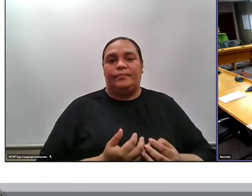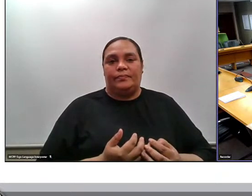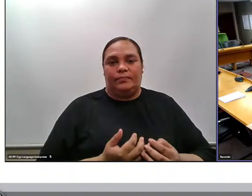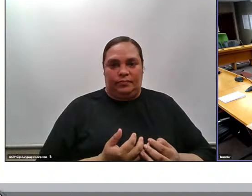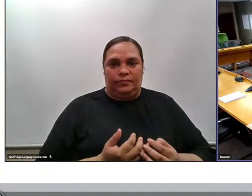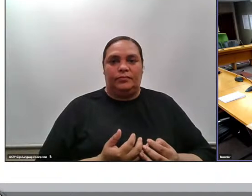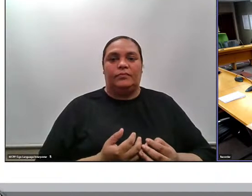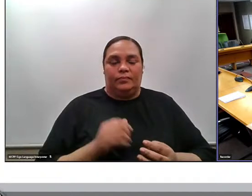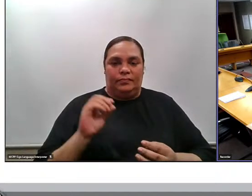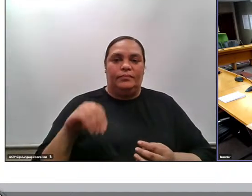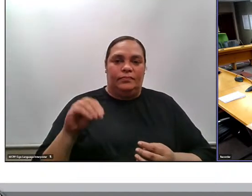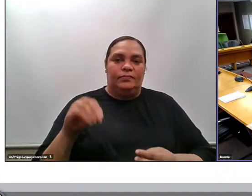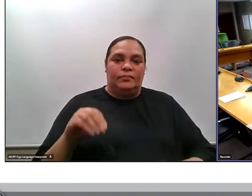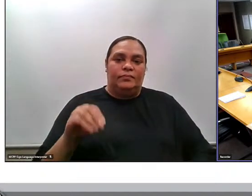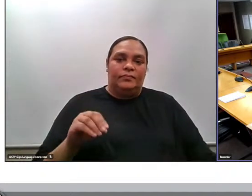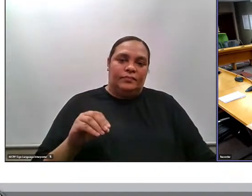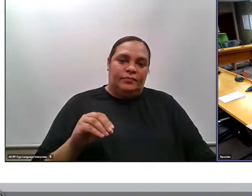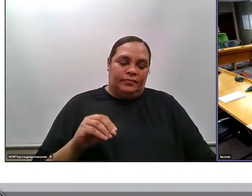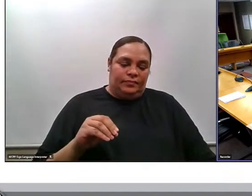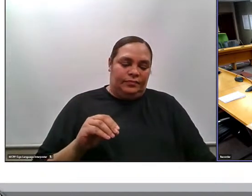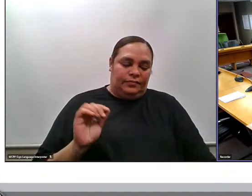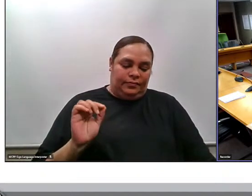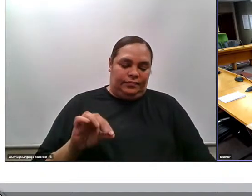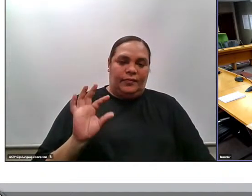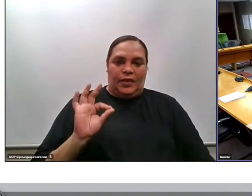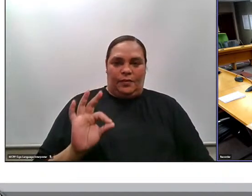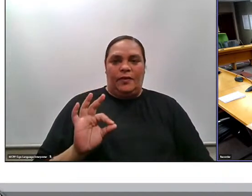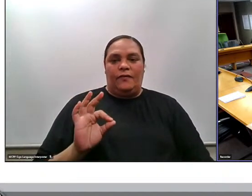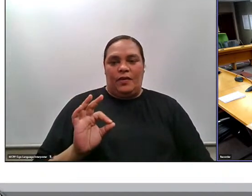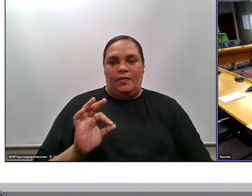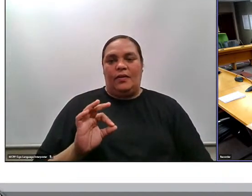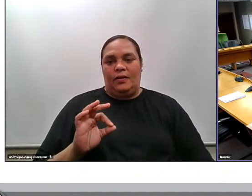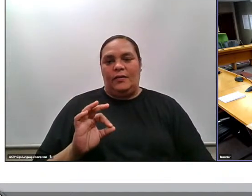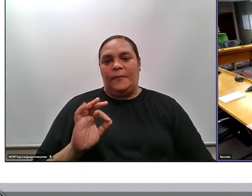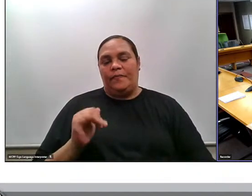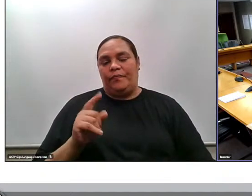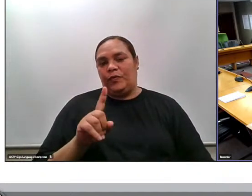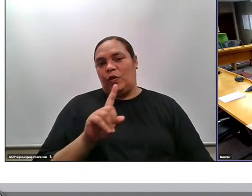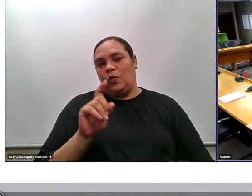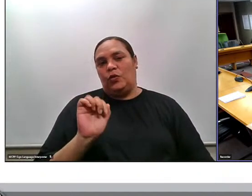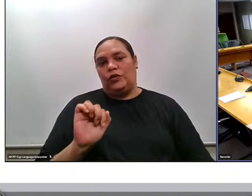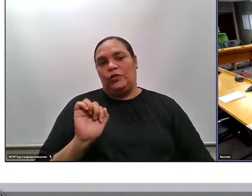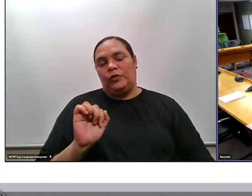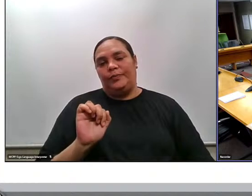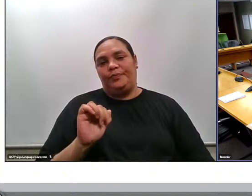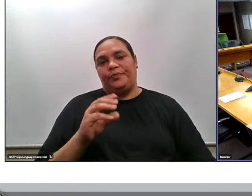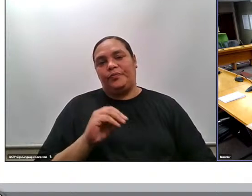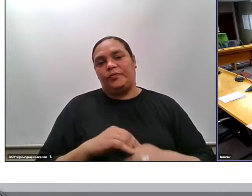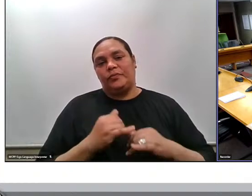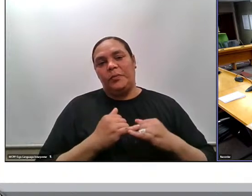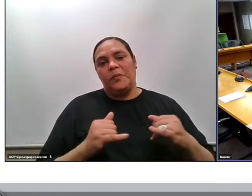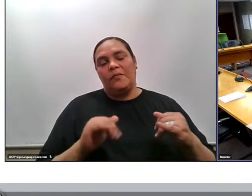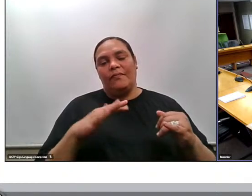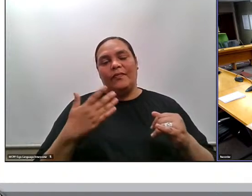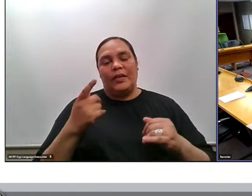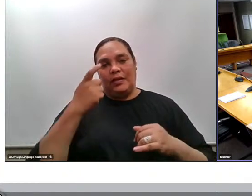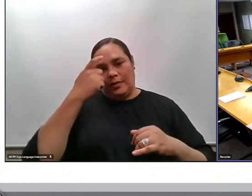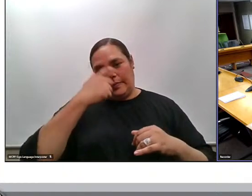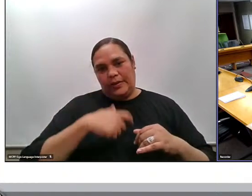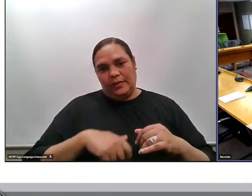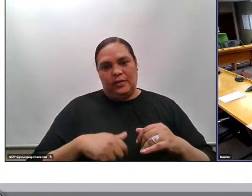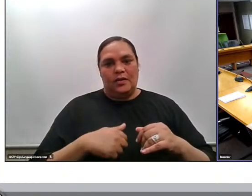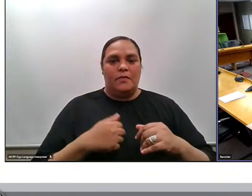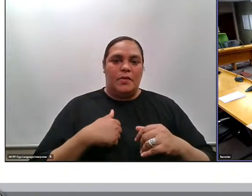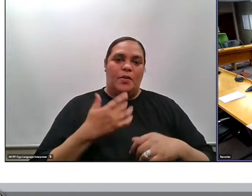Okay, I see Happy. shaking heads. Happy. Great, thank you. And then just to your question on online versus in person,